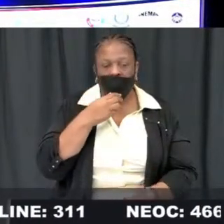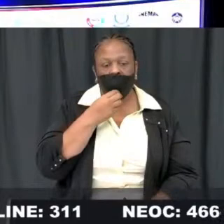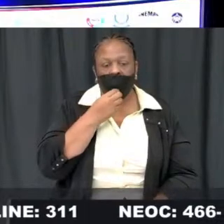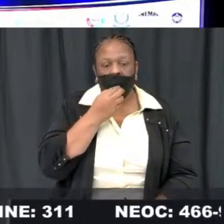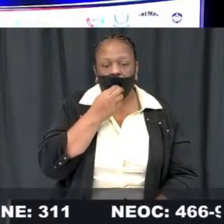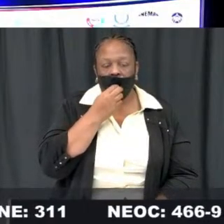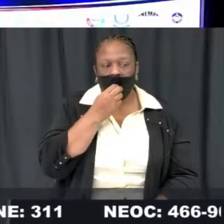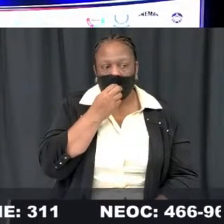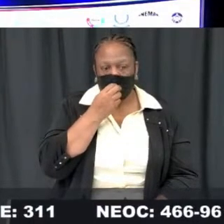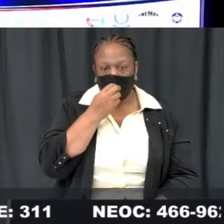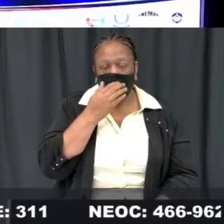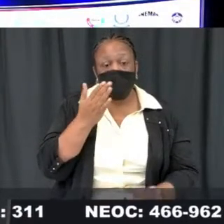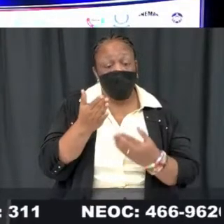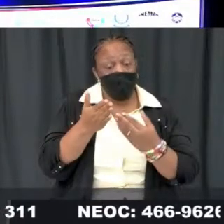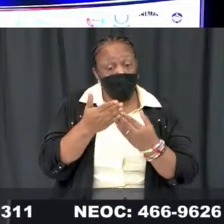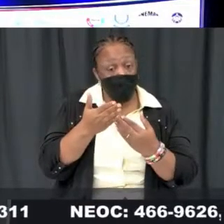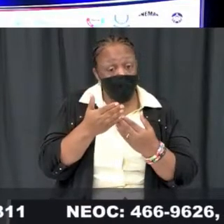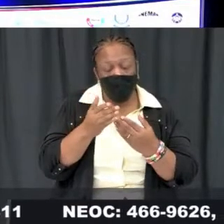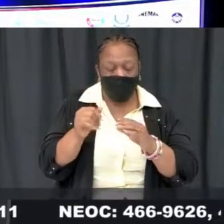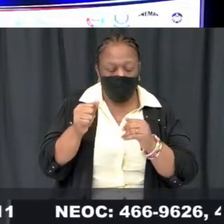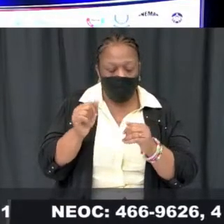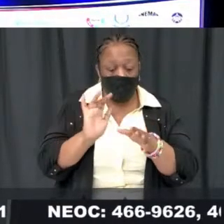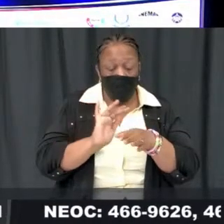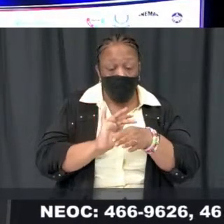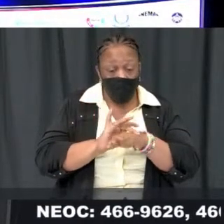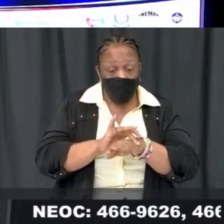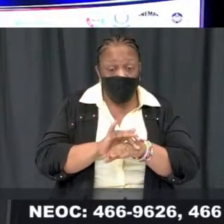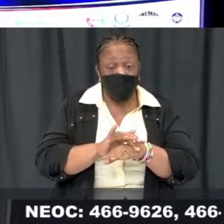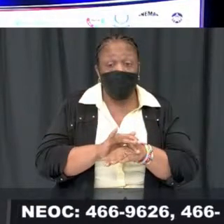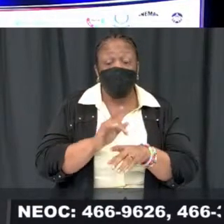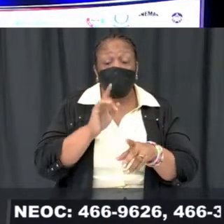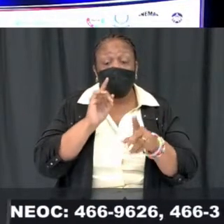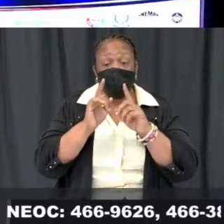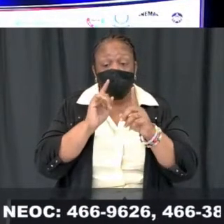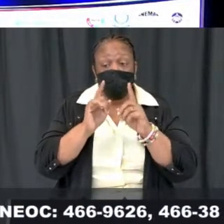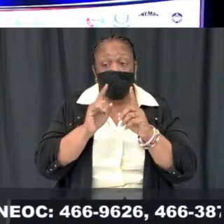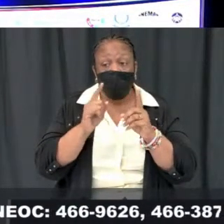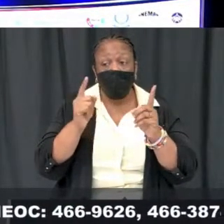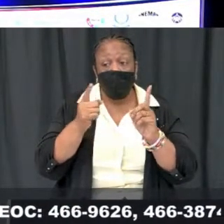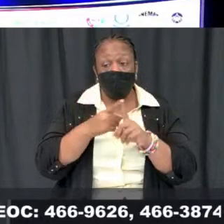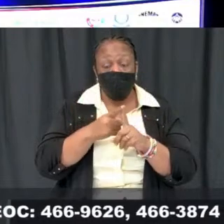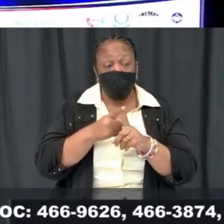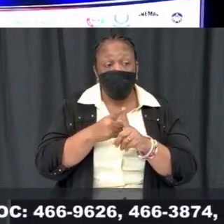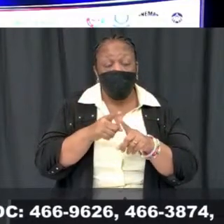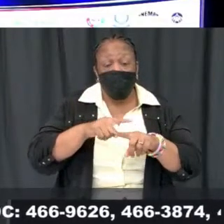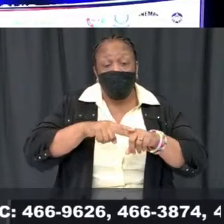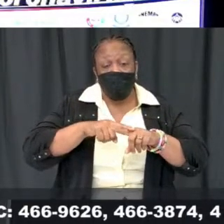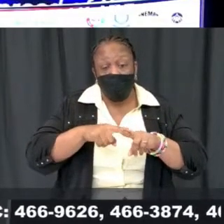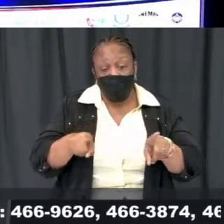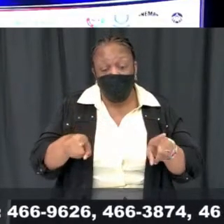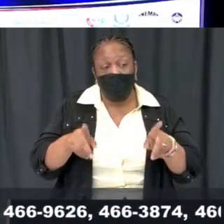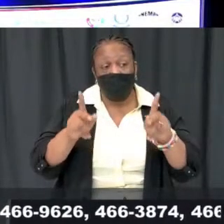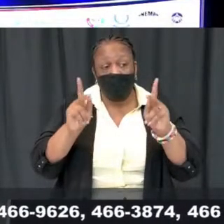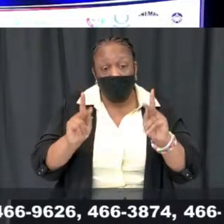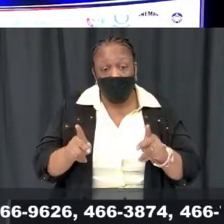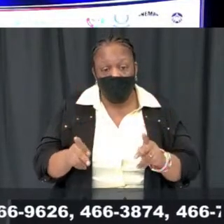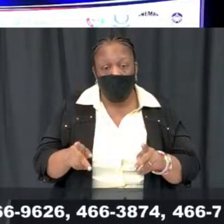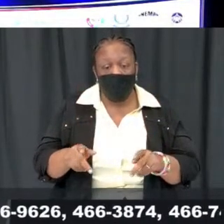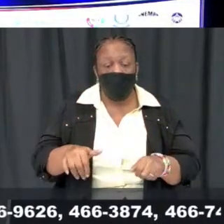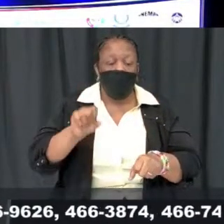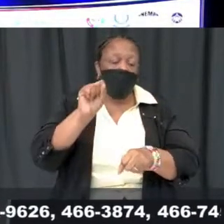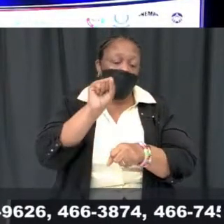Hassanian, speak to the senior public servants who work